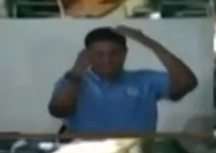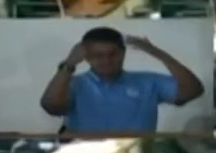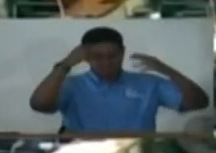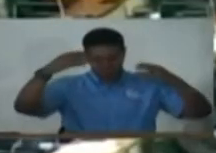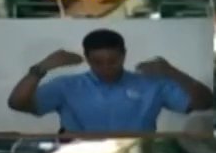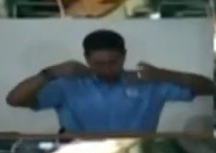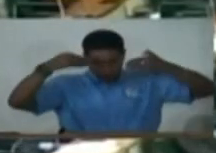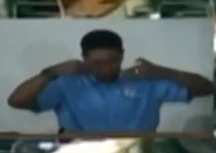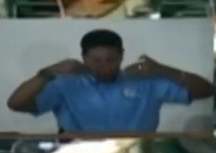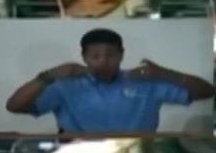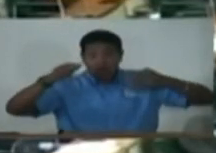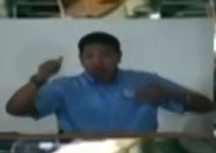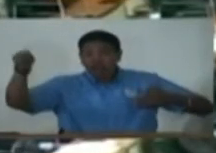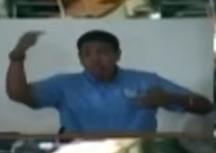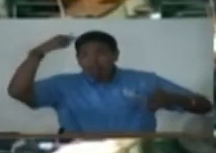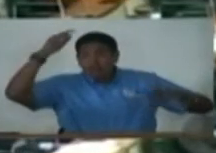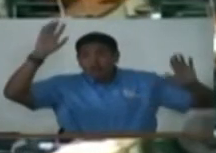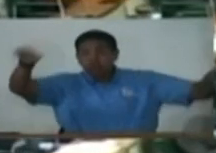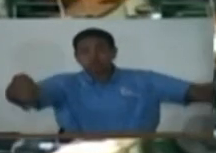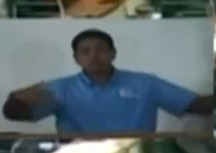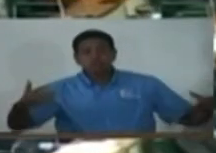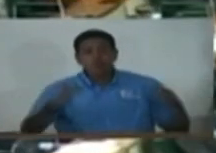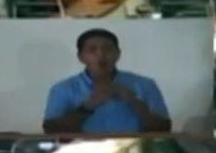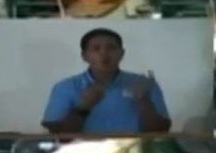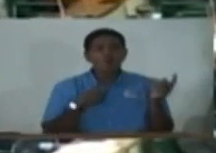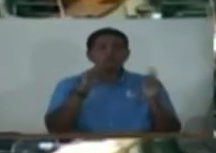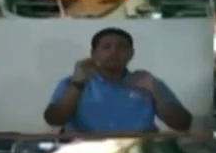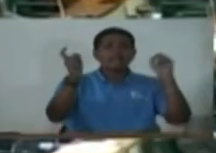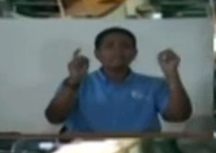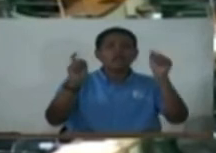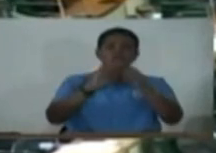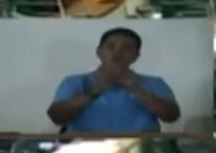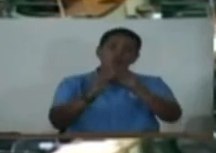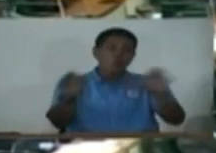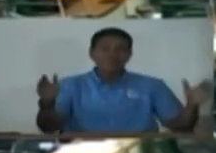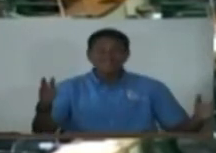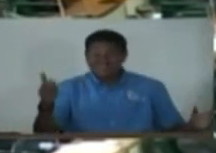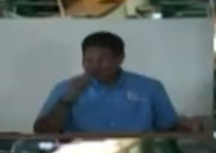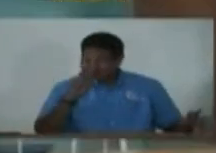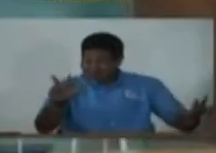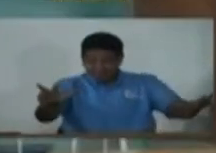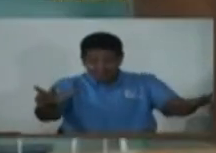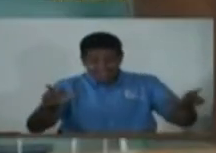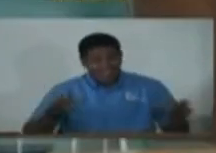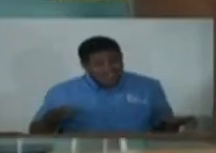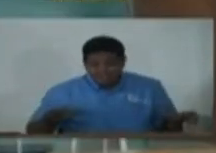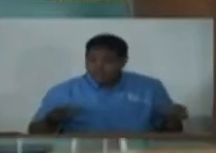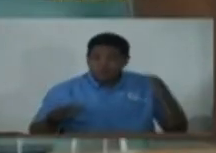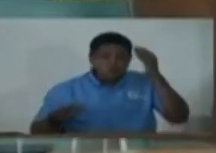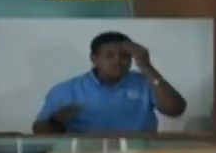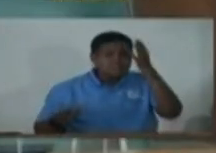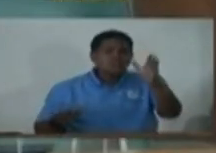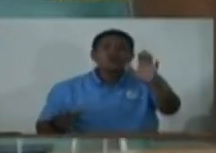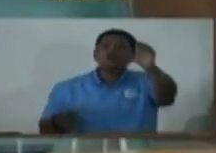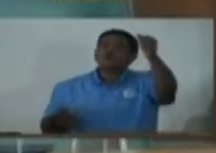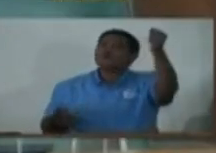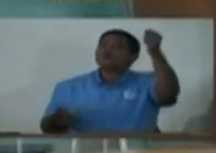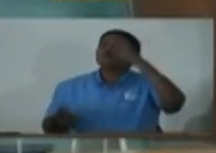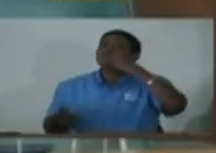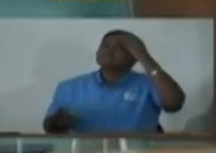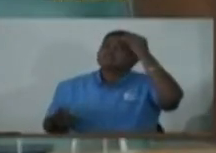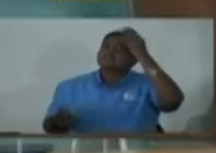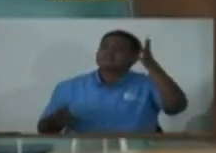the conversation about how we manage the pandemic. It is selfish to say, but hold on, it is selfish to